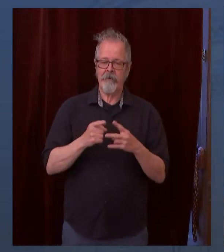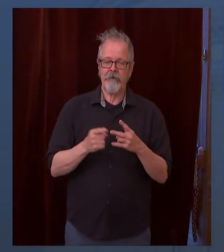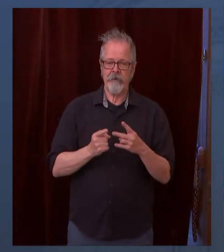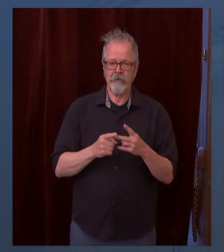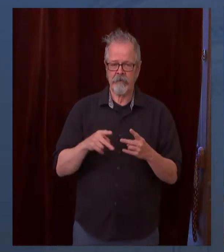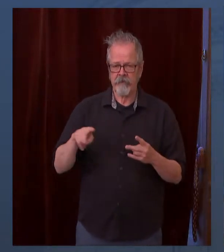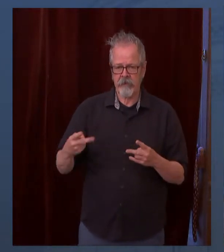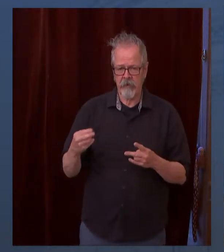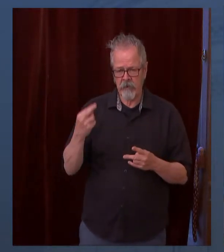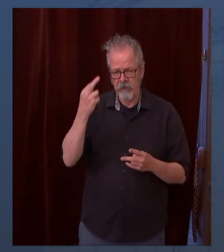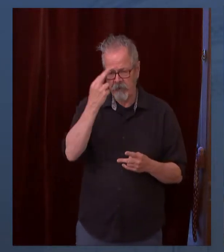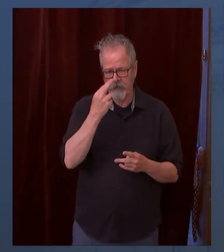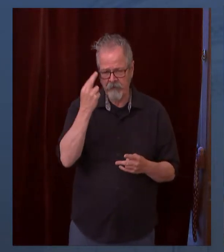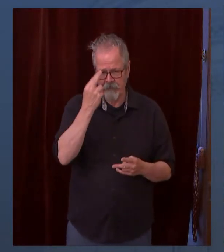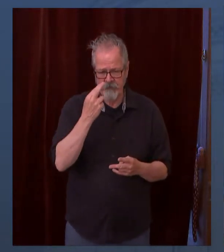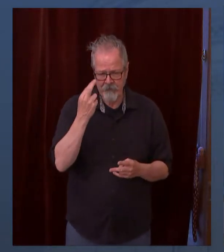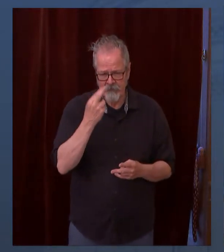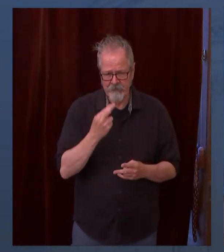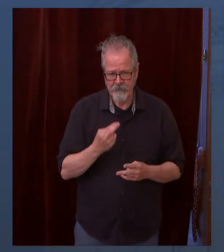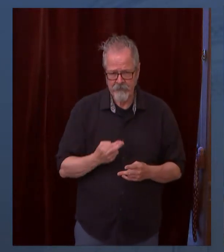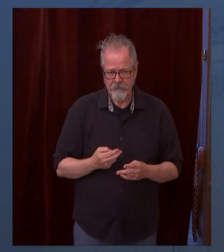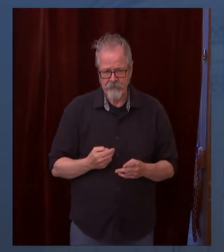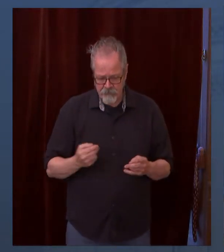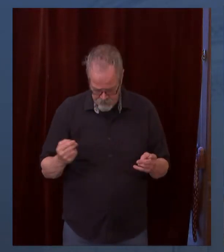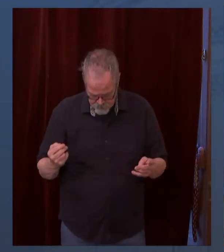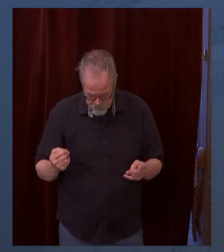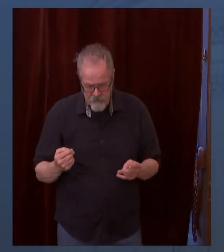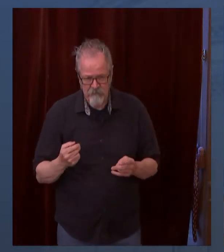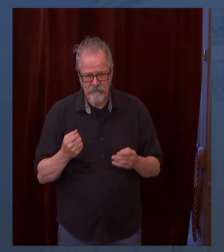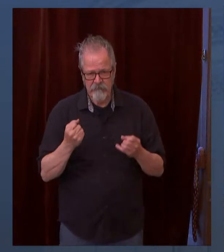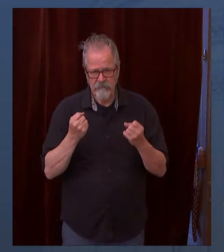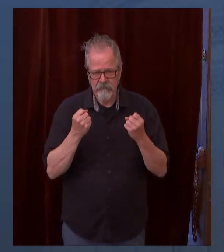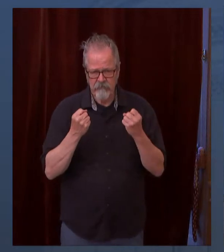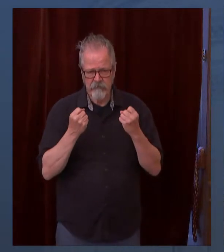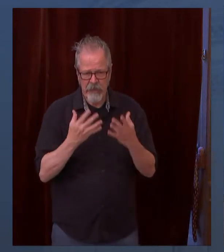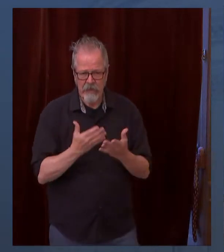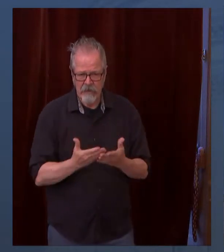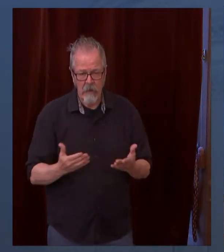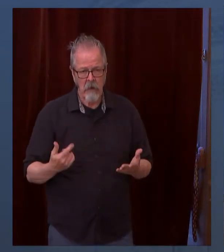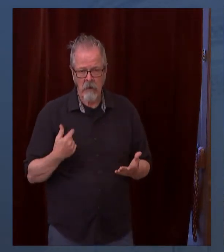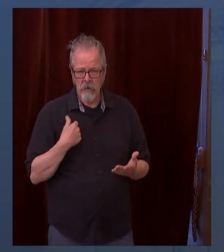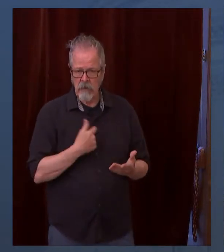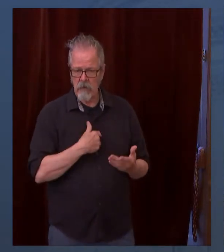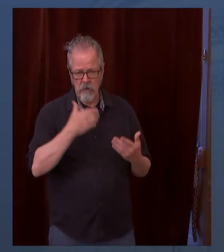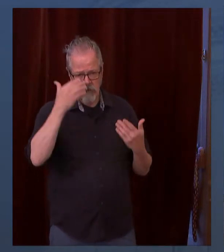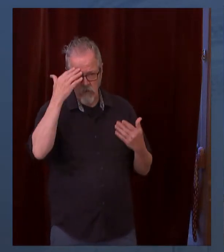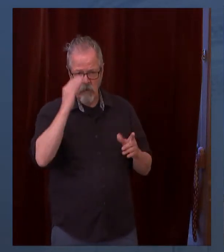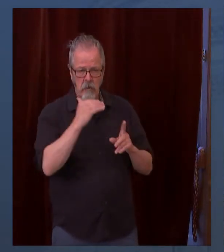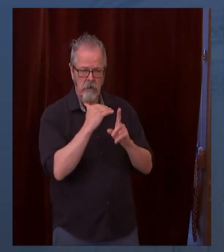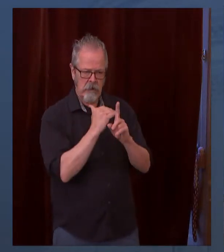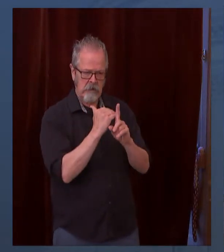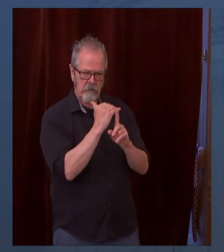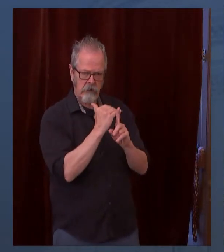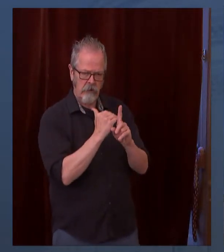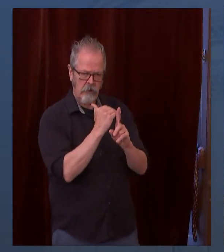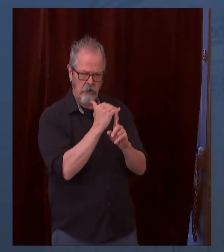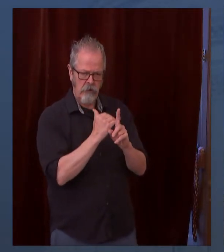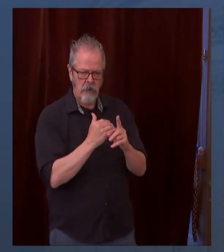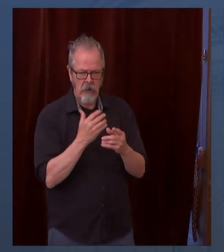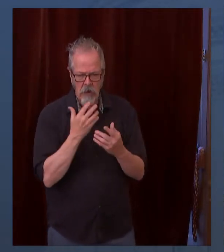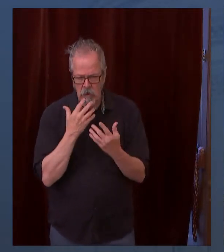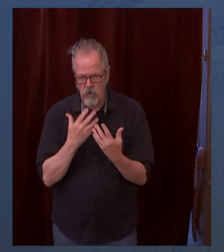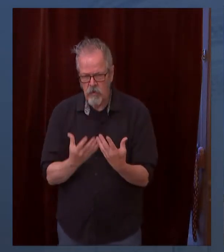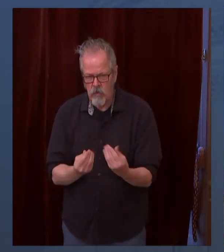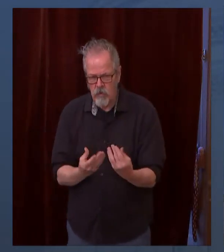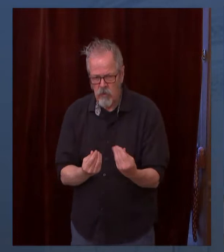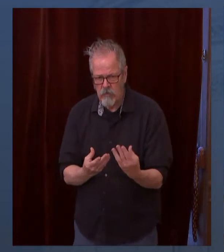about temperature and humidity and the actions of this virus. It is still unknown. It appears sometimes unpredictable. But